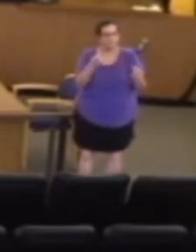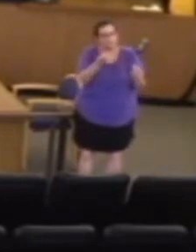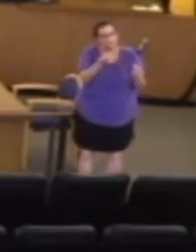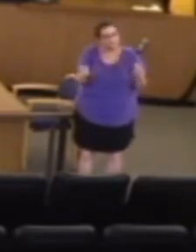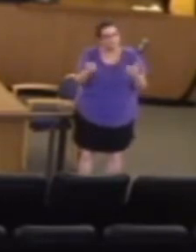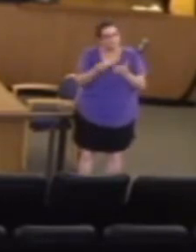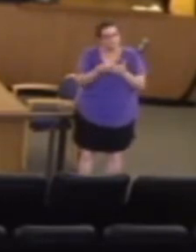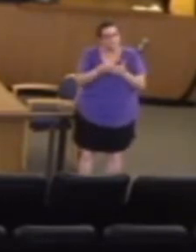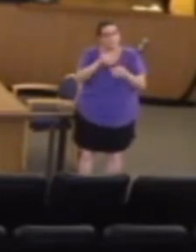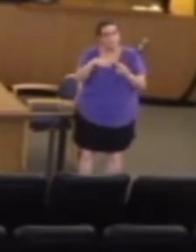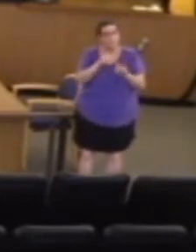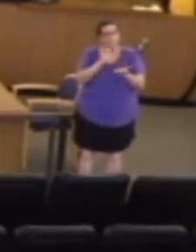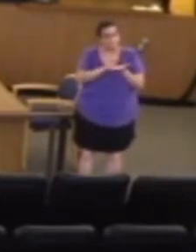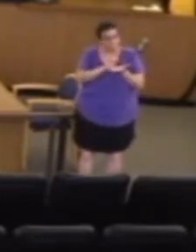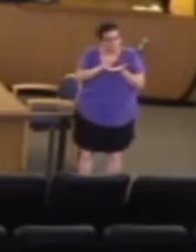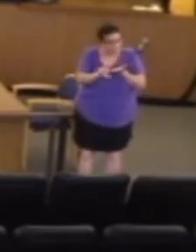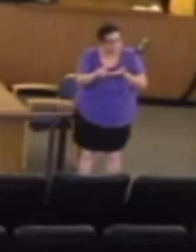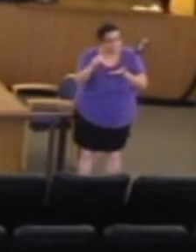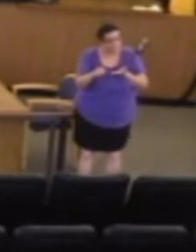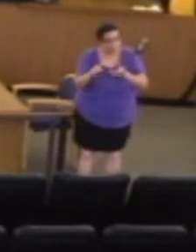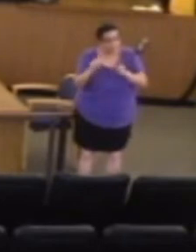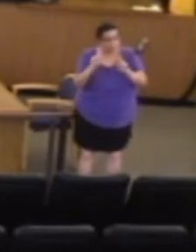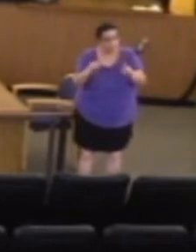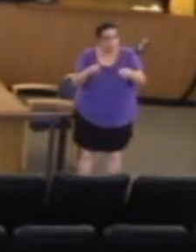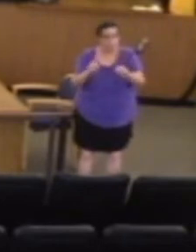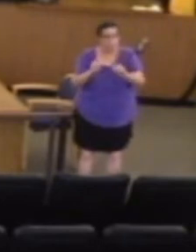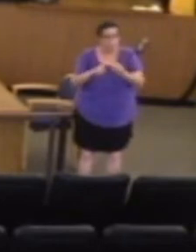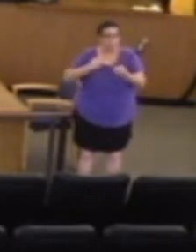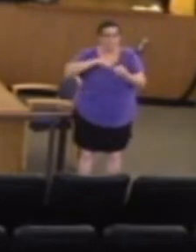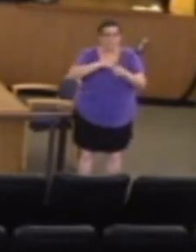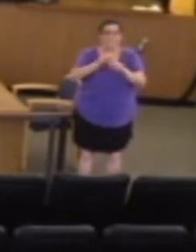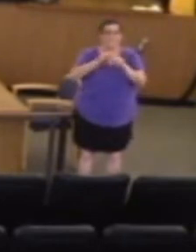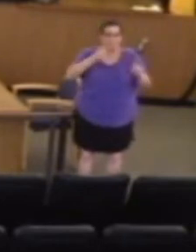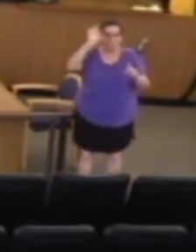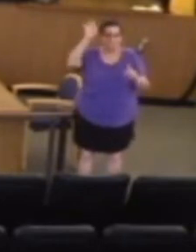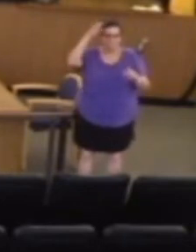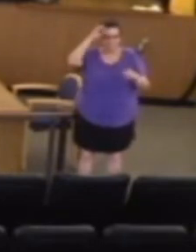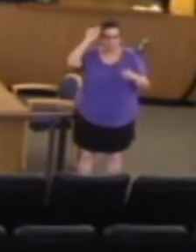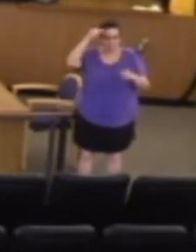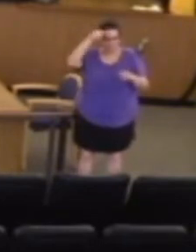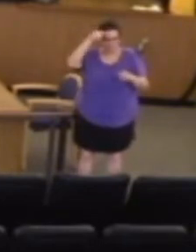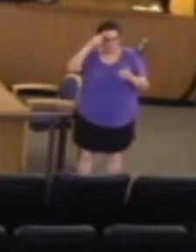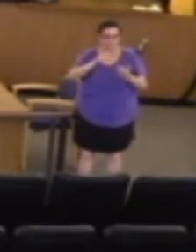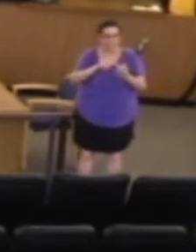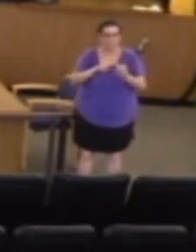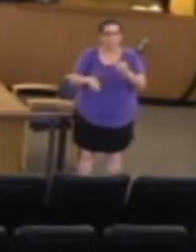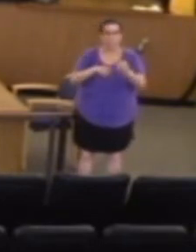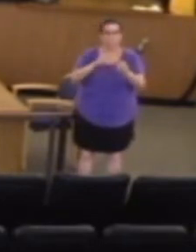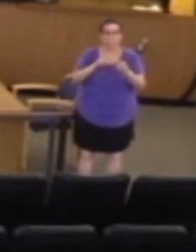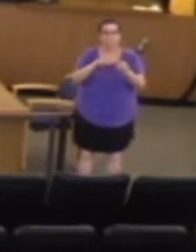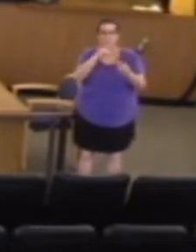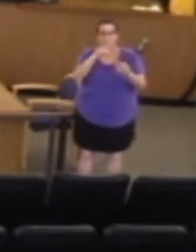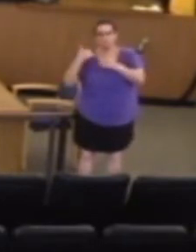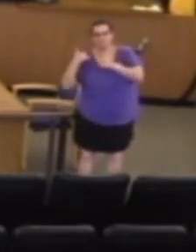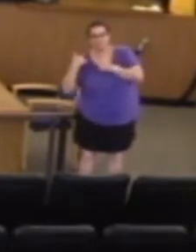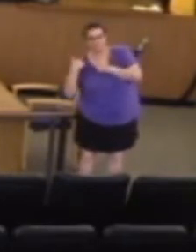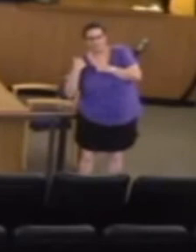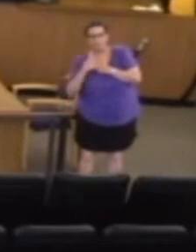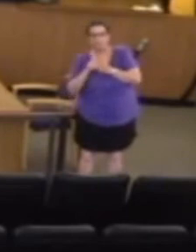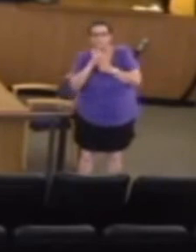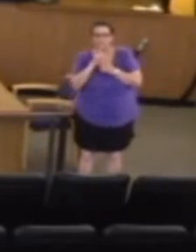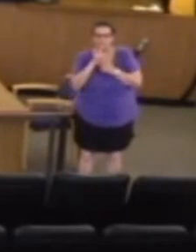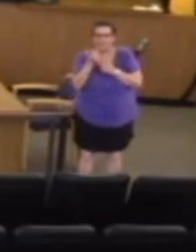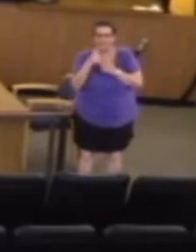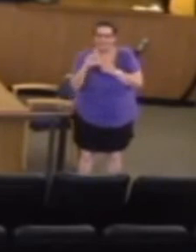money when that money was provided by the federal government? And the second question is, who is responsible for ensuring that any